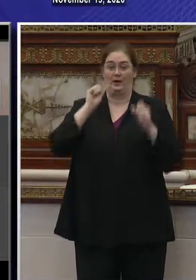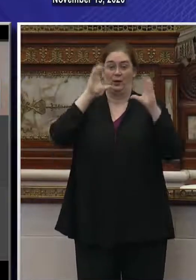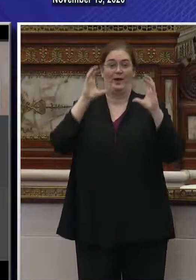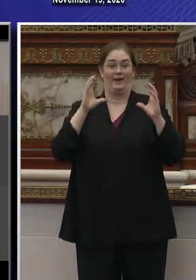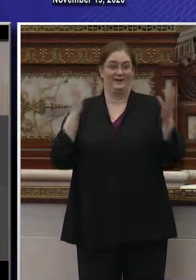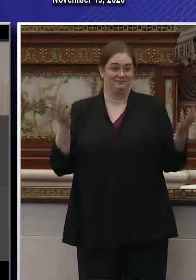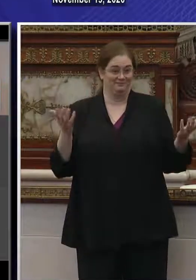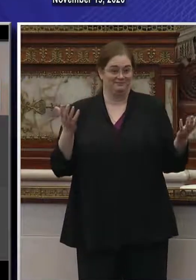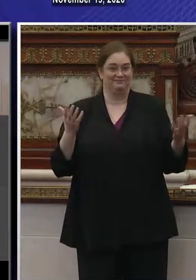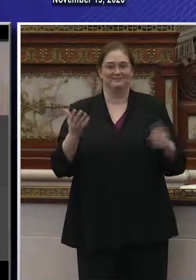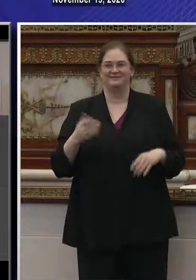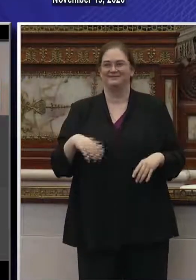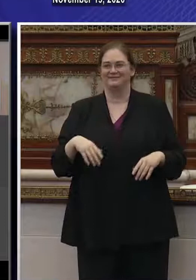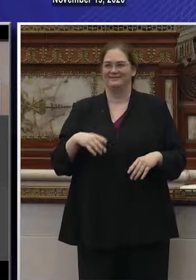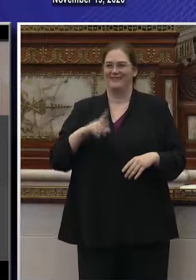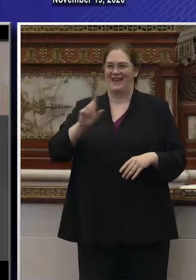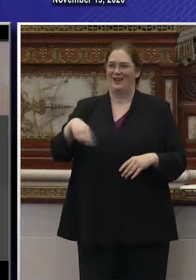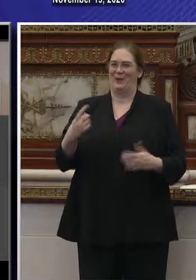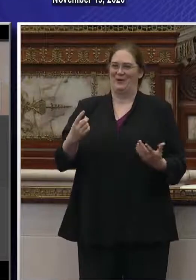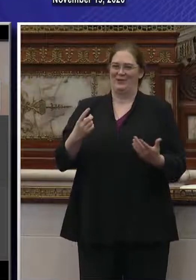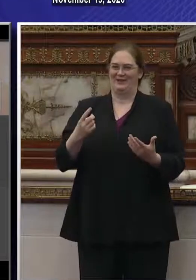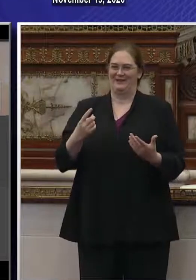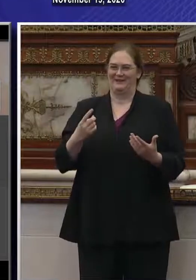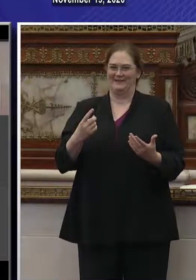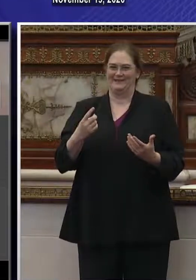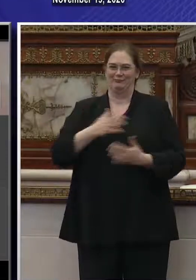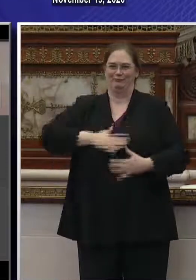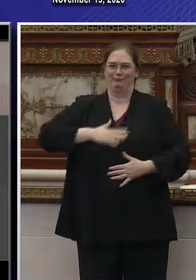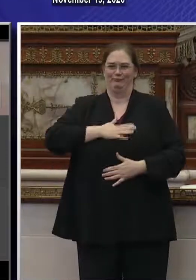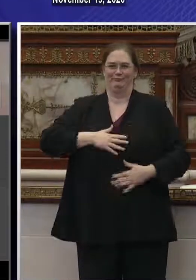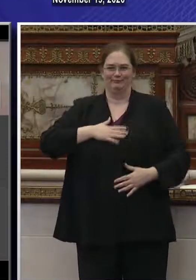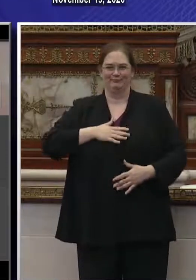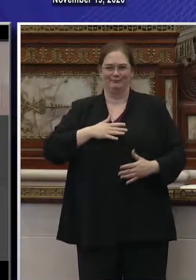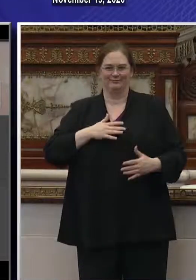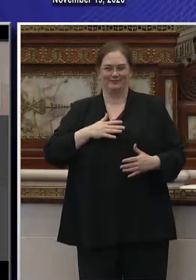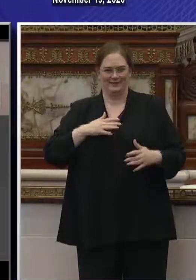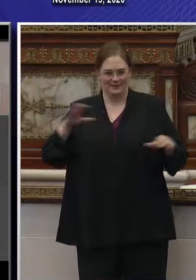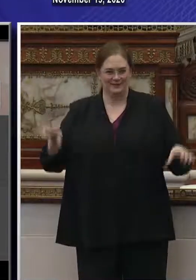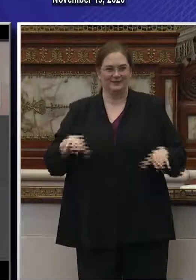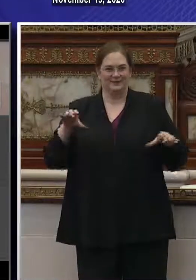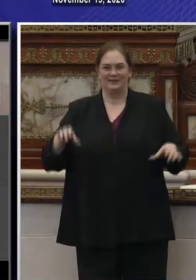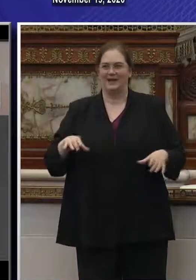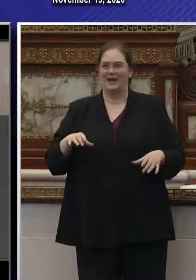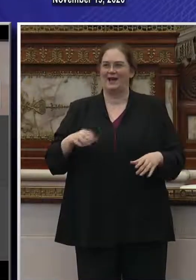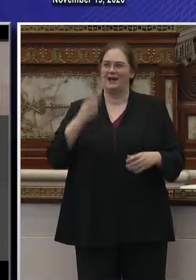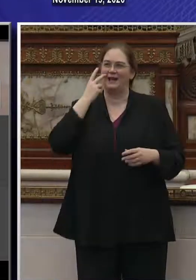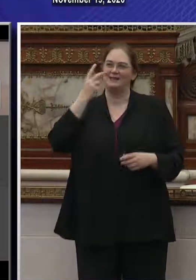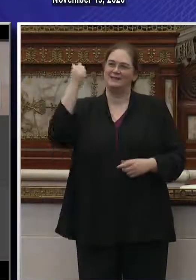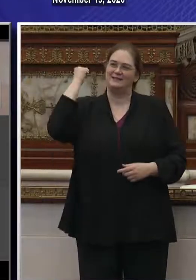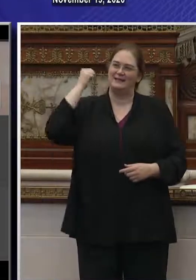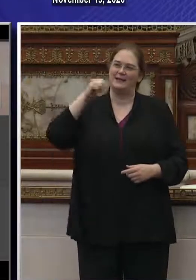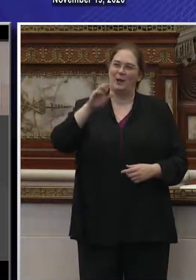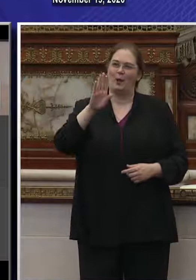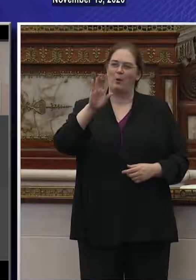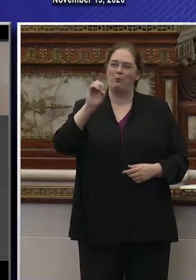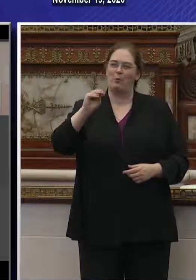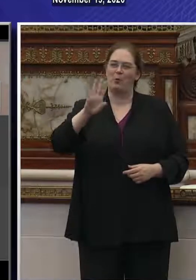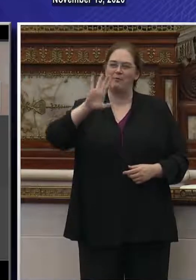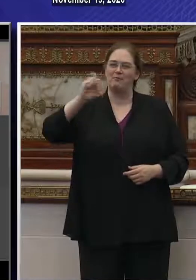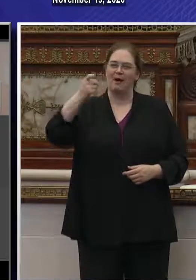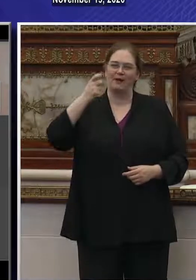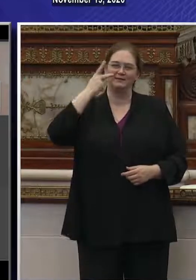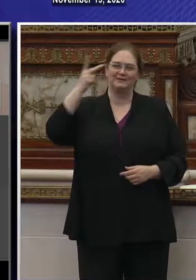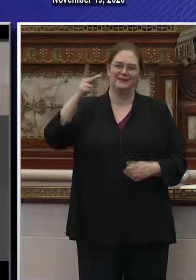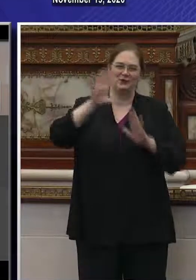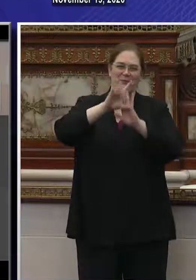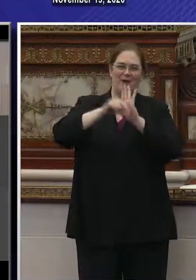awake. That in itself, and I certainly appreciate the vintage boombox that you have in your